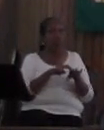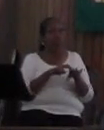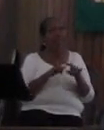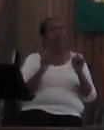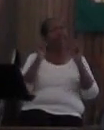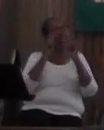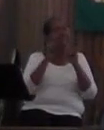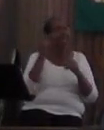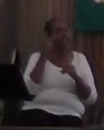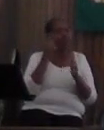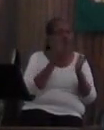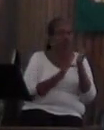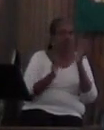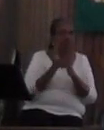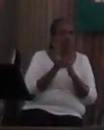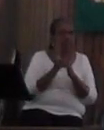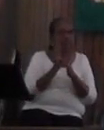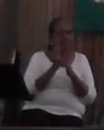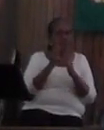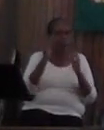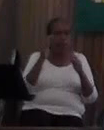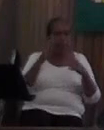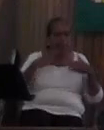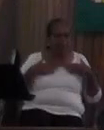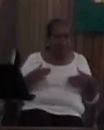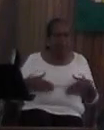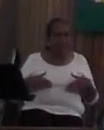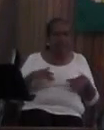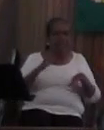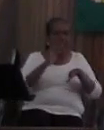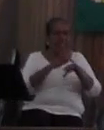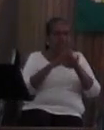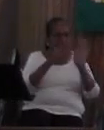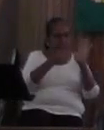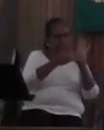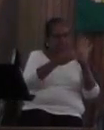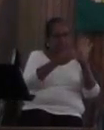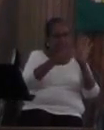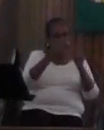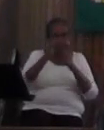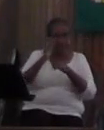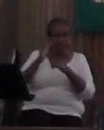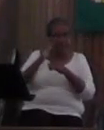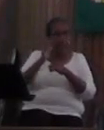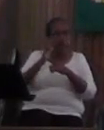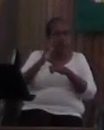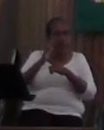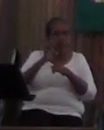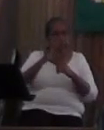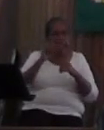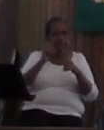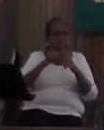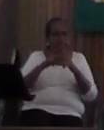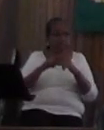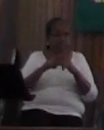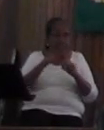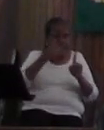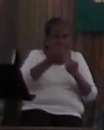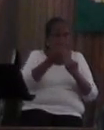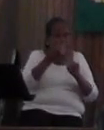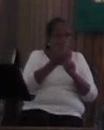saw Jesus in the flesh, touched the nail prints in his hand, and put his own hand in the side of